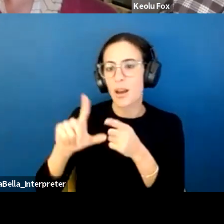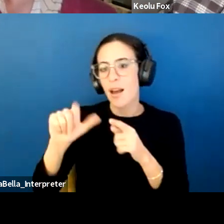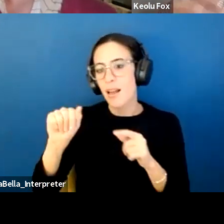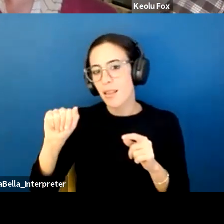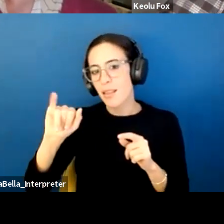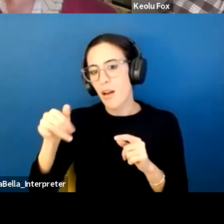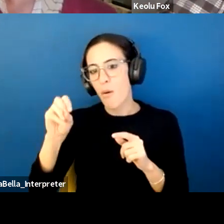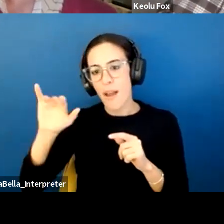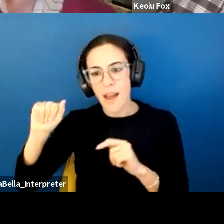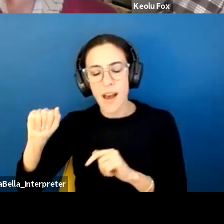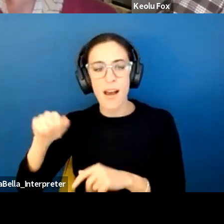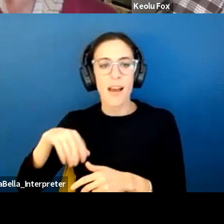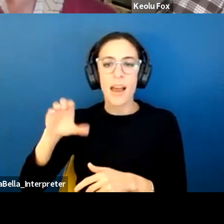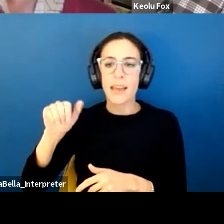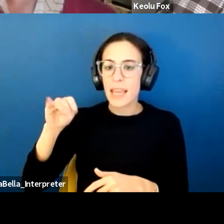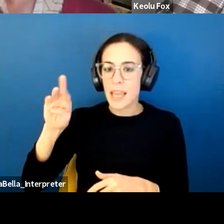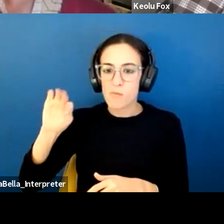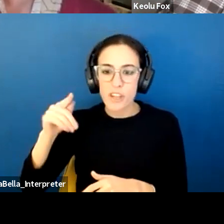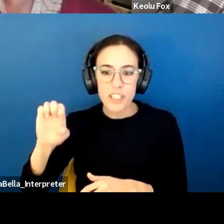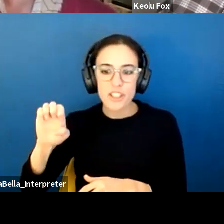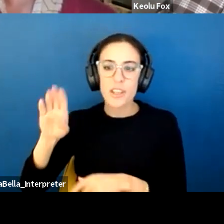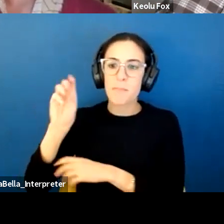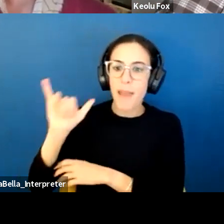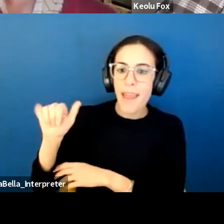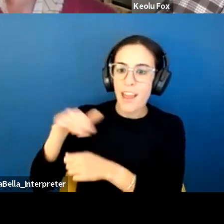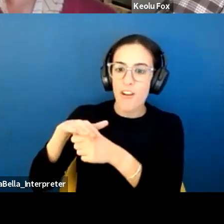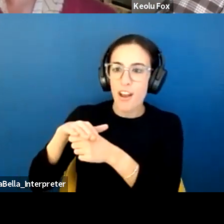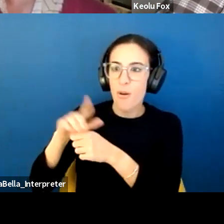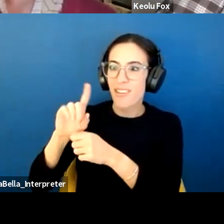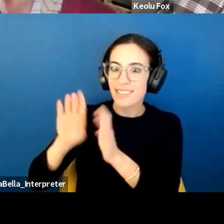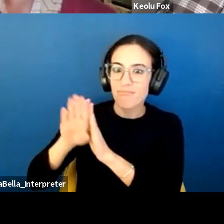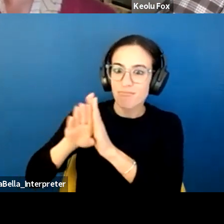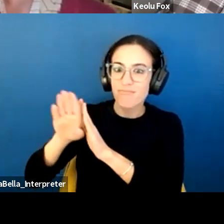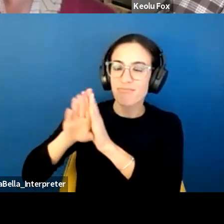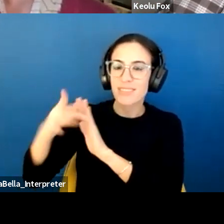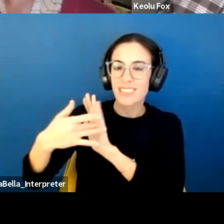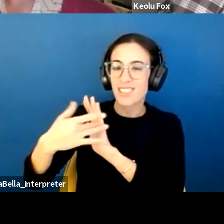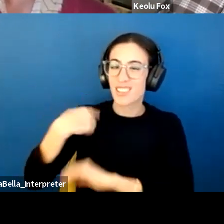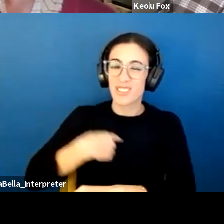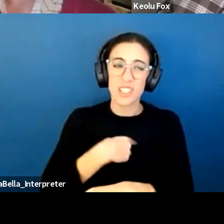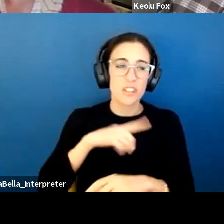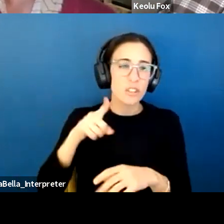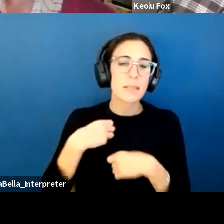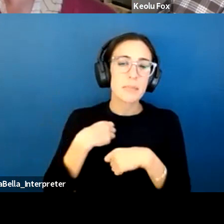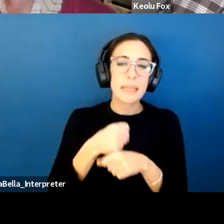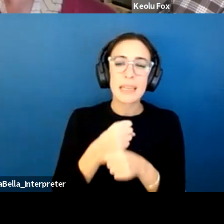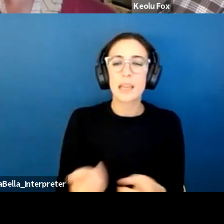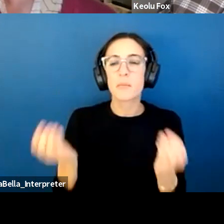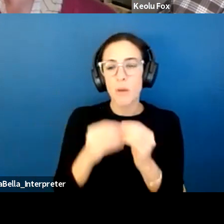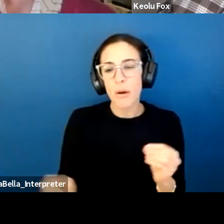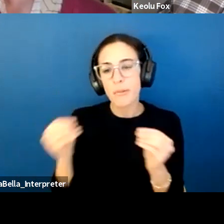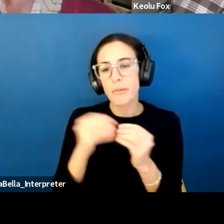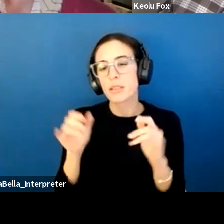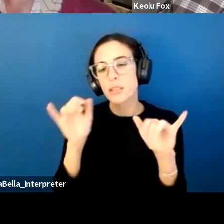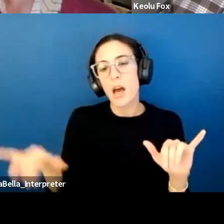and the Bay Areas. And really, we're just reproducing the same